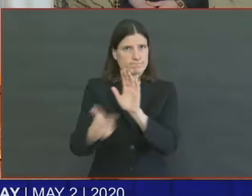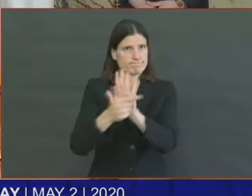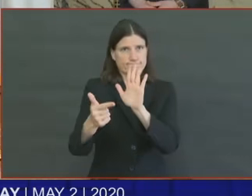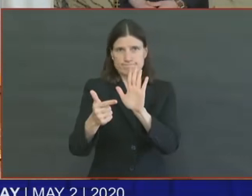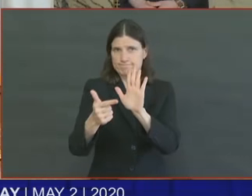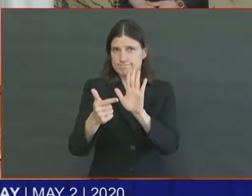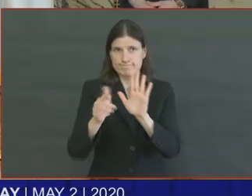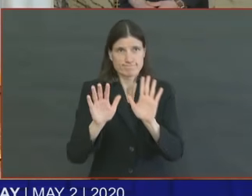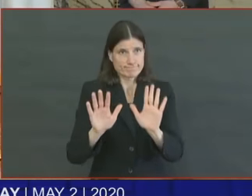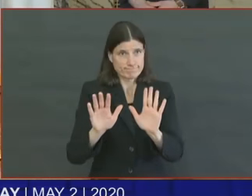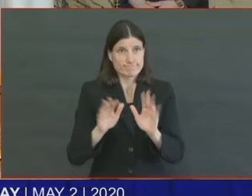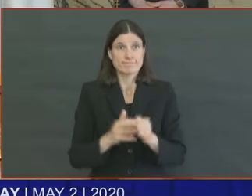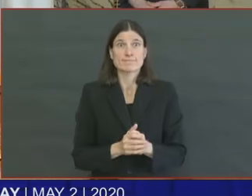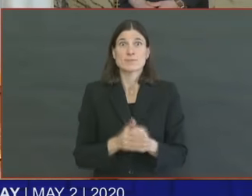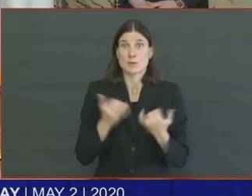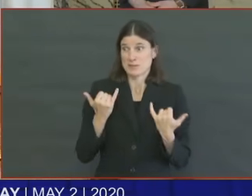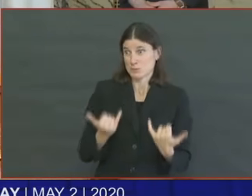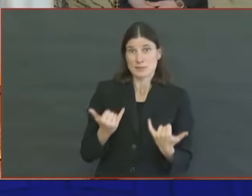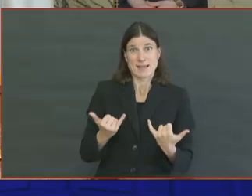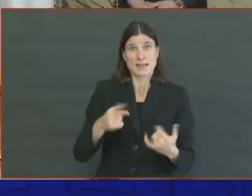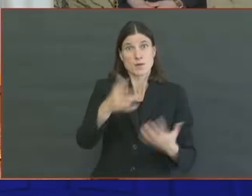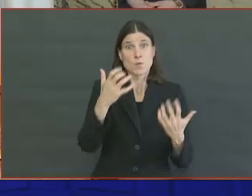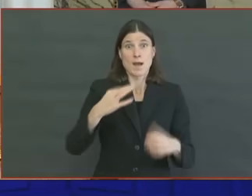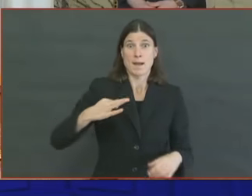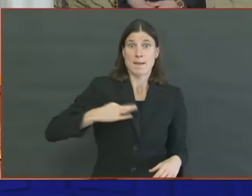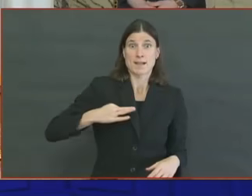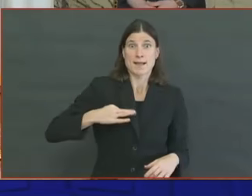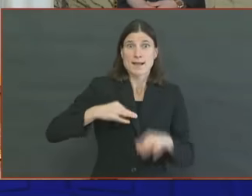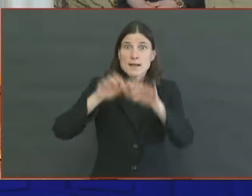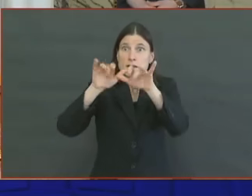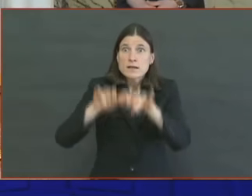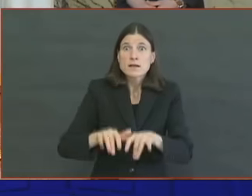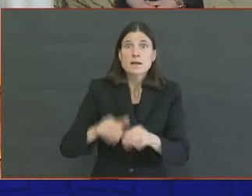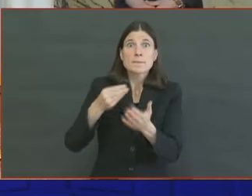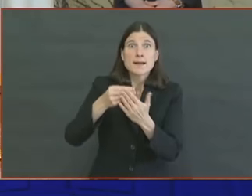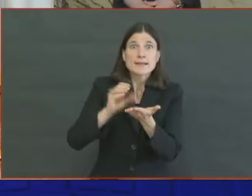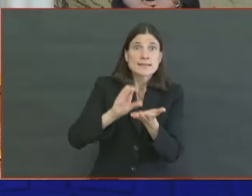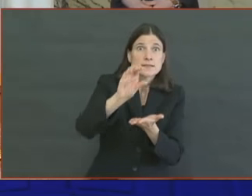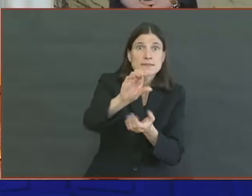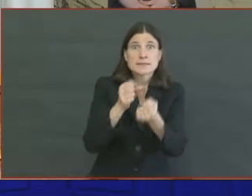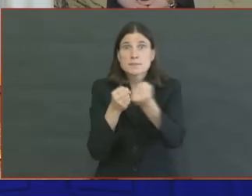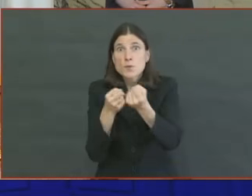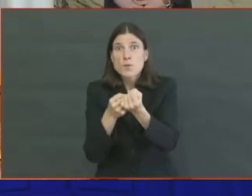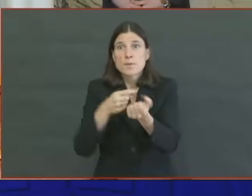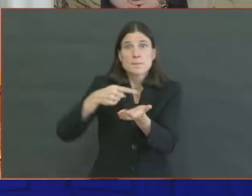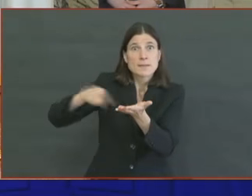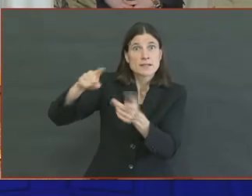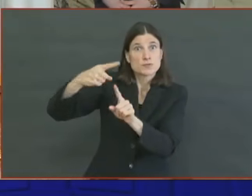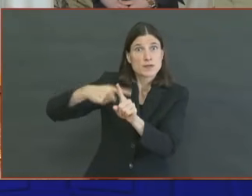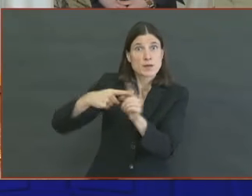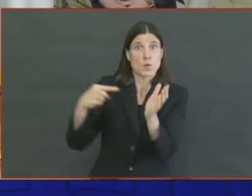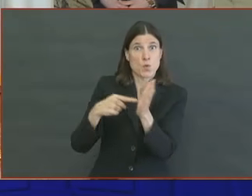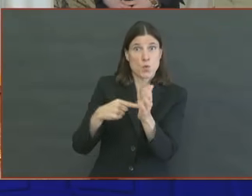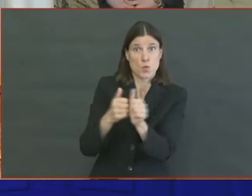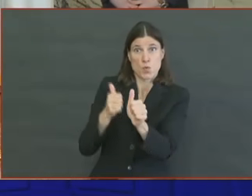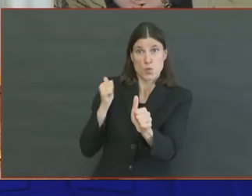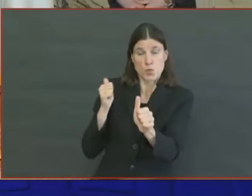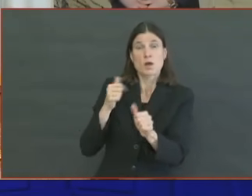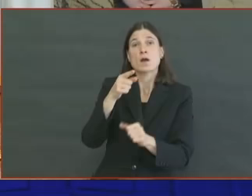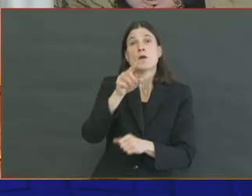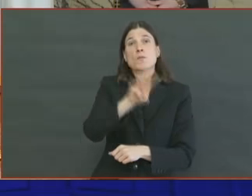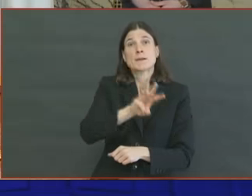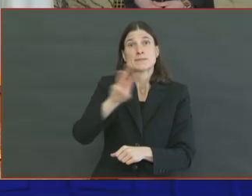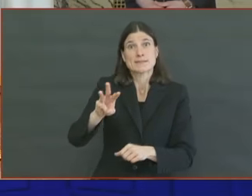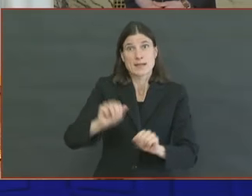starting today. You can go to Housing Help RI to view the requirements and apply. If you don't have access to the